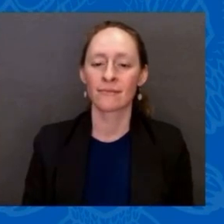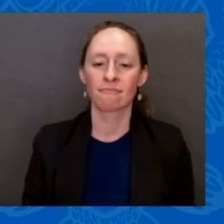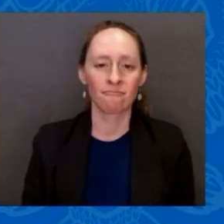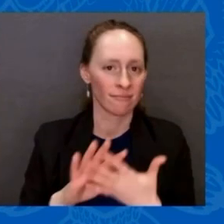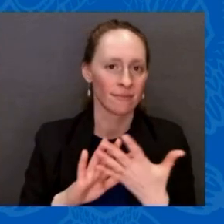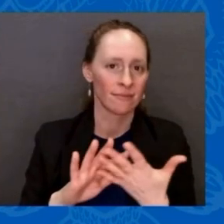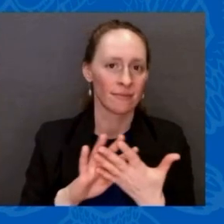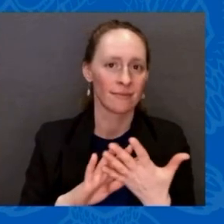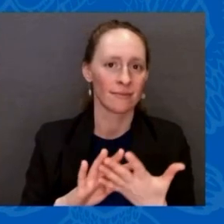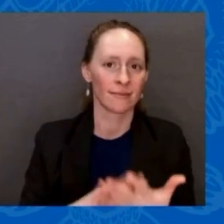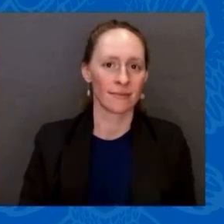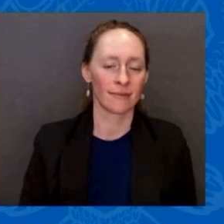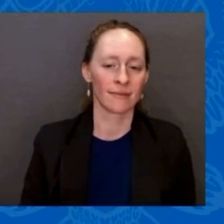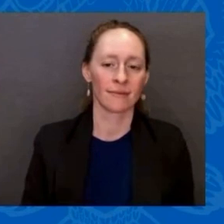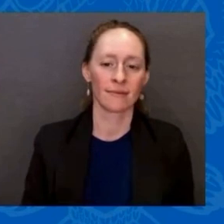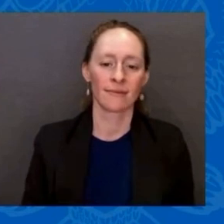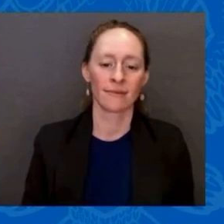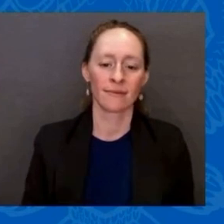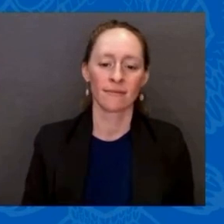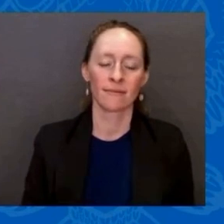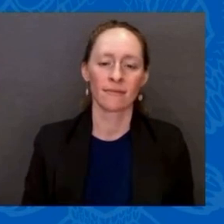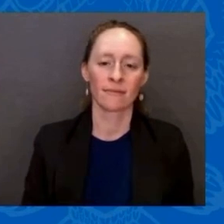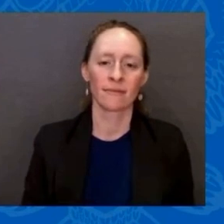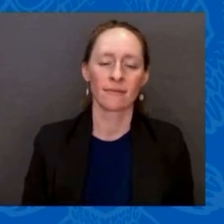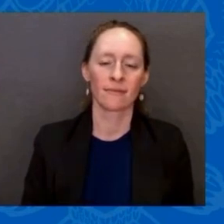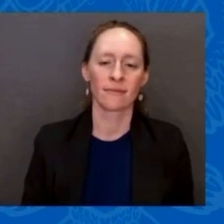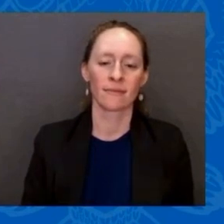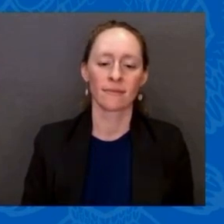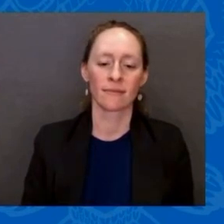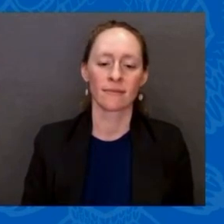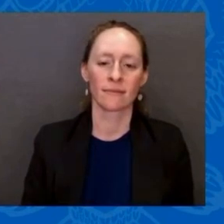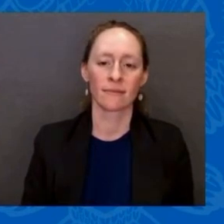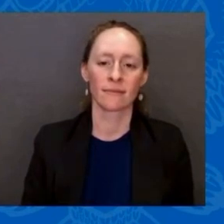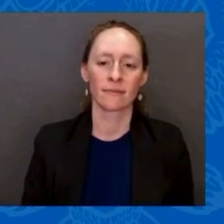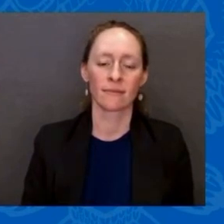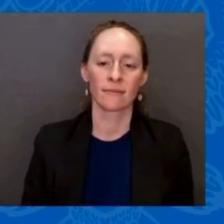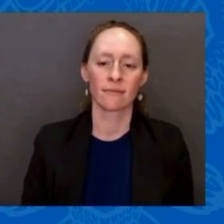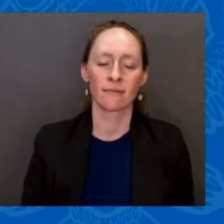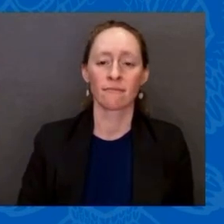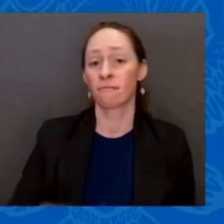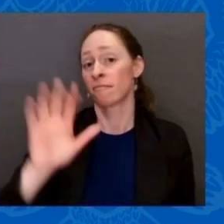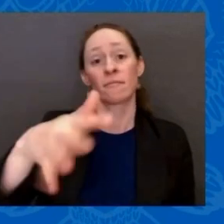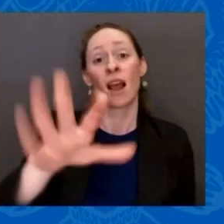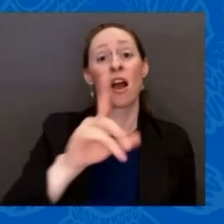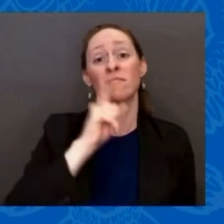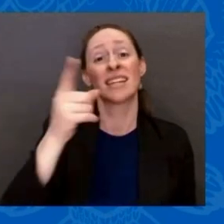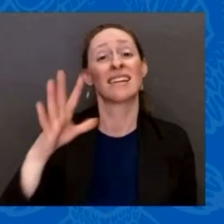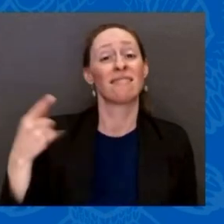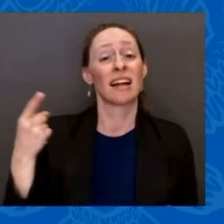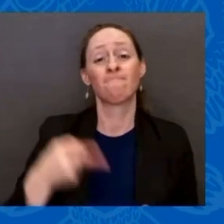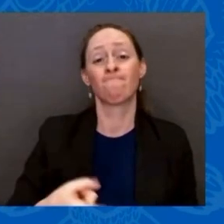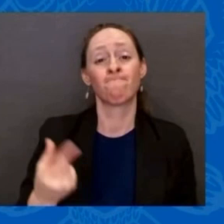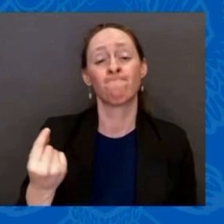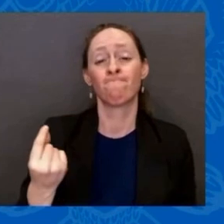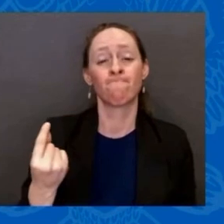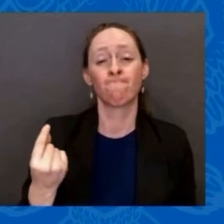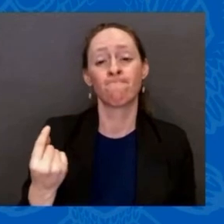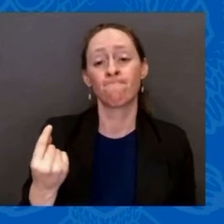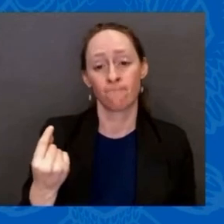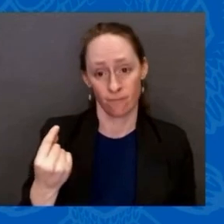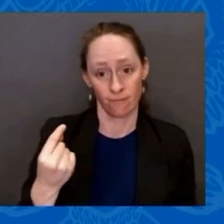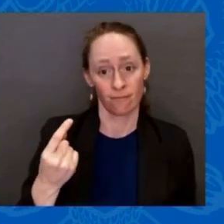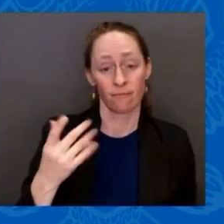They were moving to diminish competition. Well, that may have been made things easier for